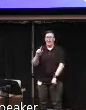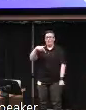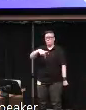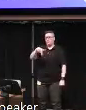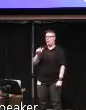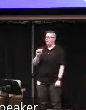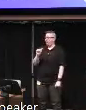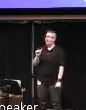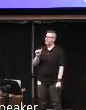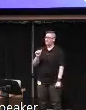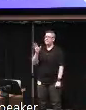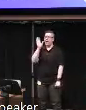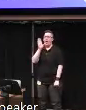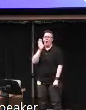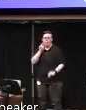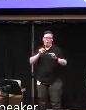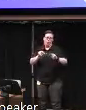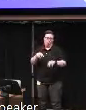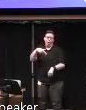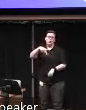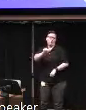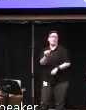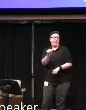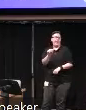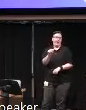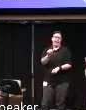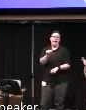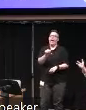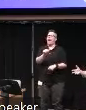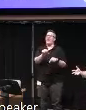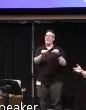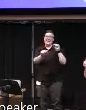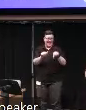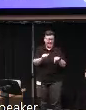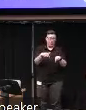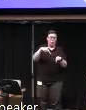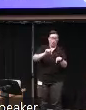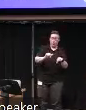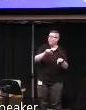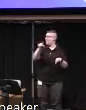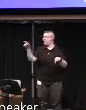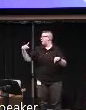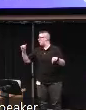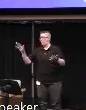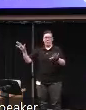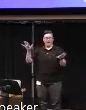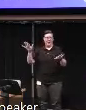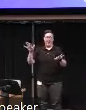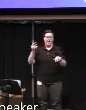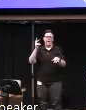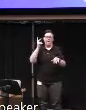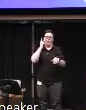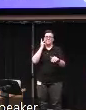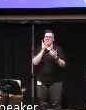Q&A box, and I'll be moderating that Q&A session as a combo between the Zoom Q&A and the live Q&A. We're going to see how